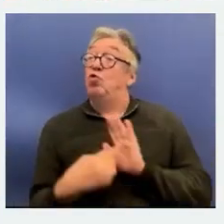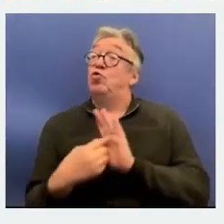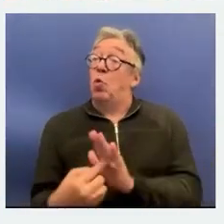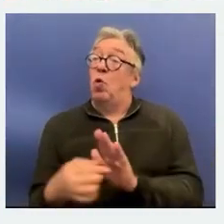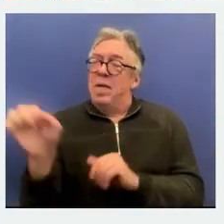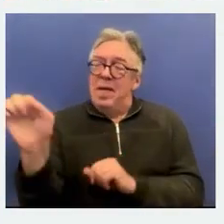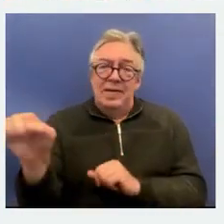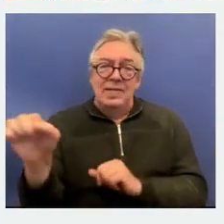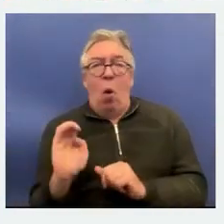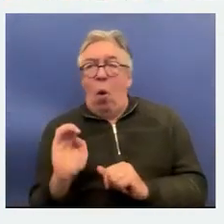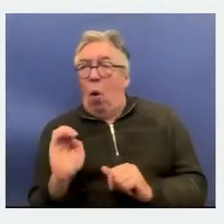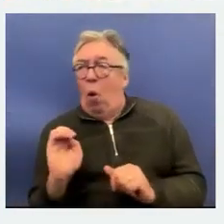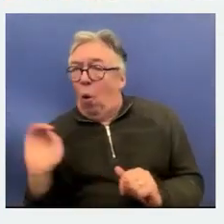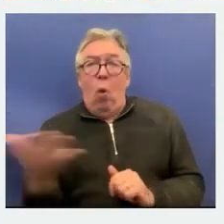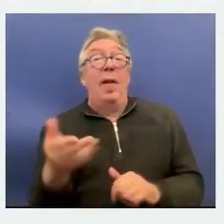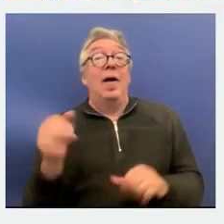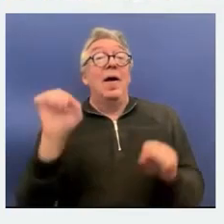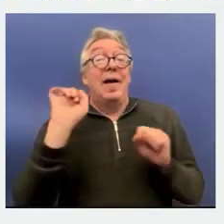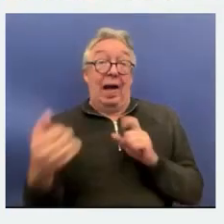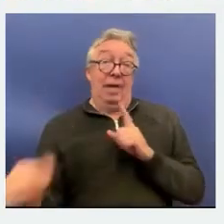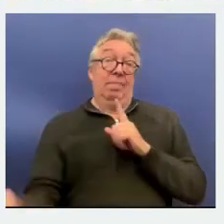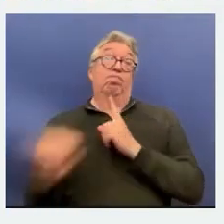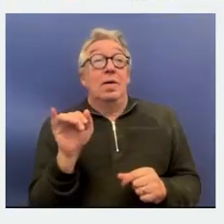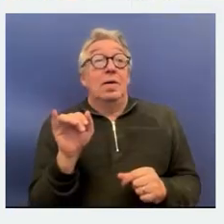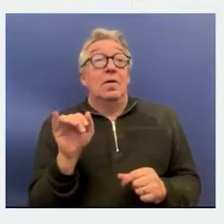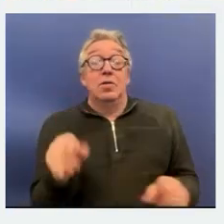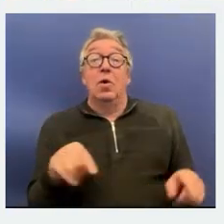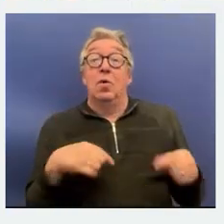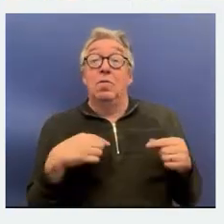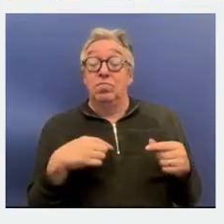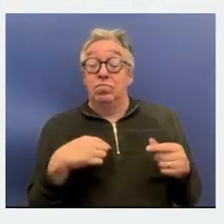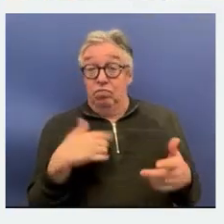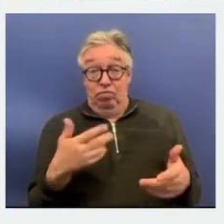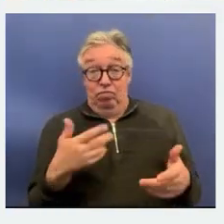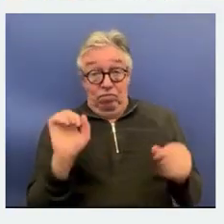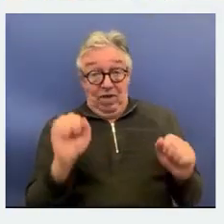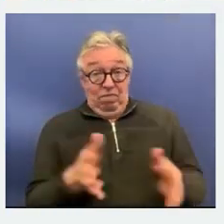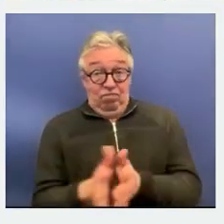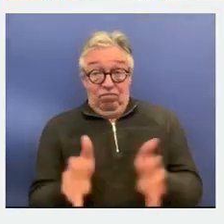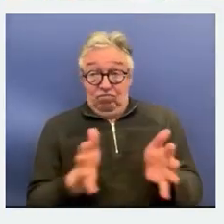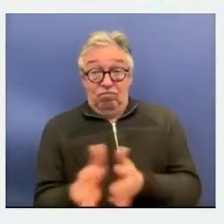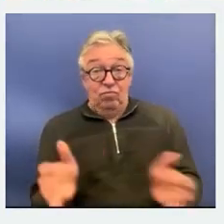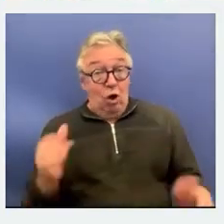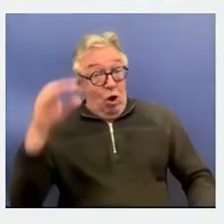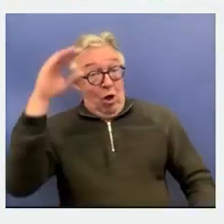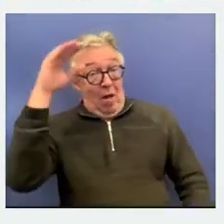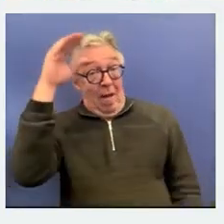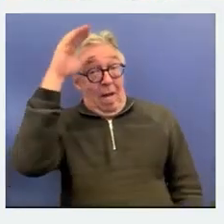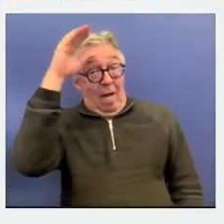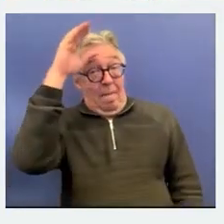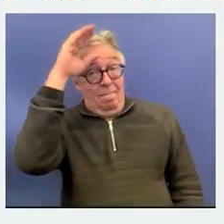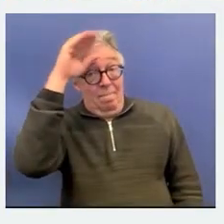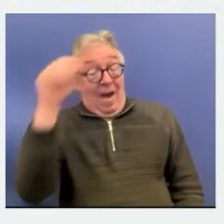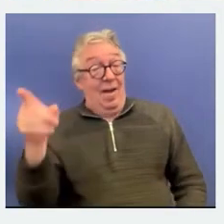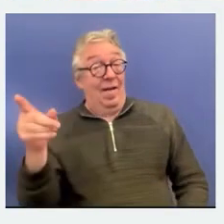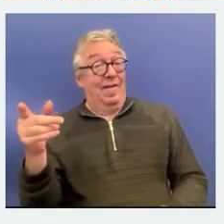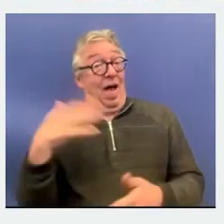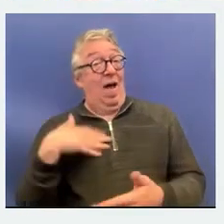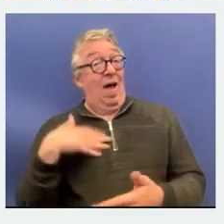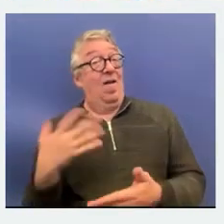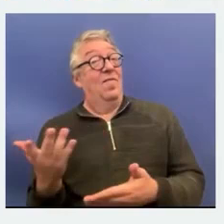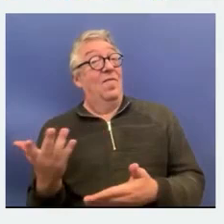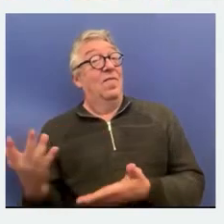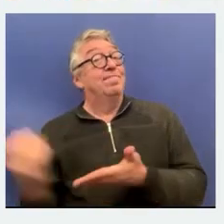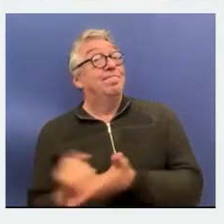a victim of climate crisis, but some people, privileges did he face that the women didn't face, etc., etc.